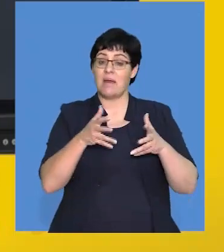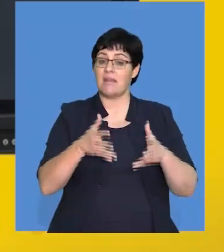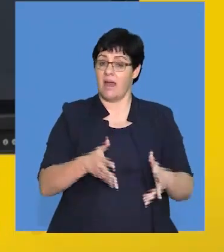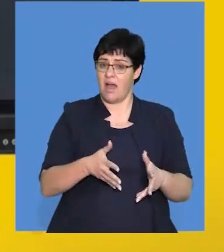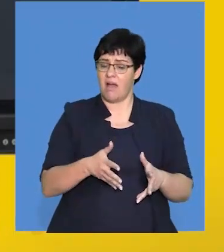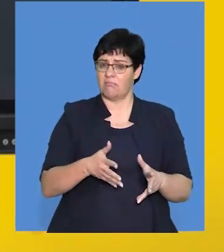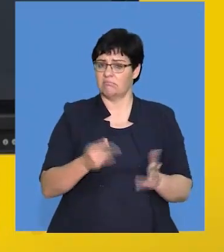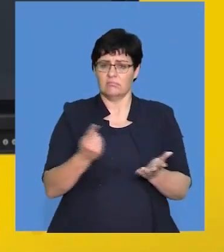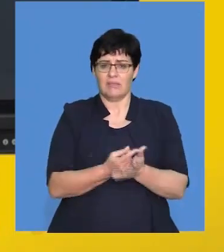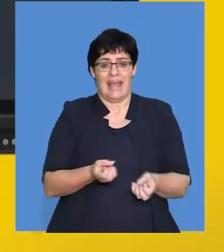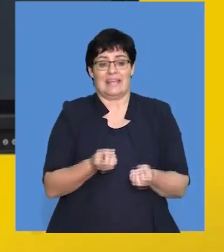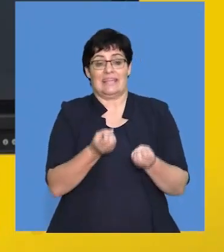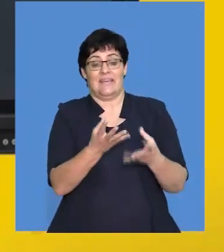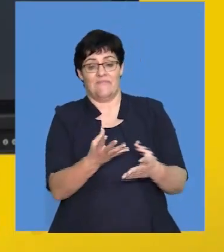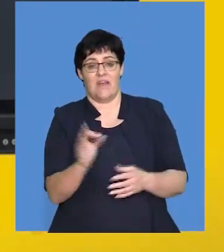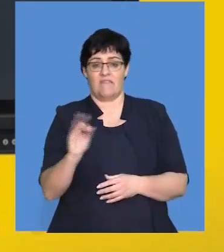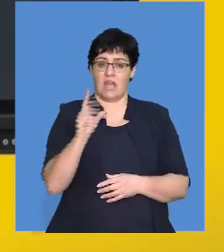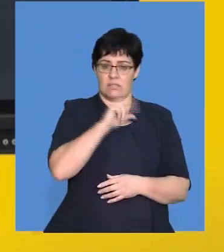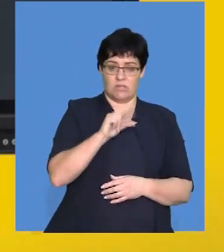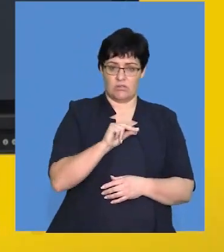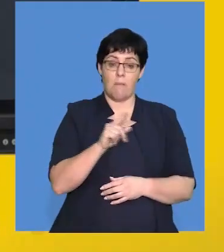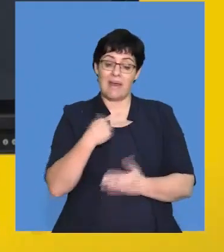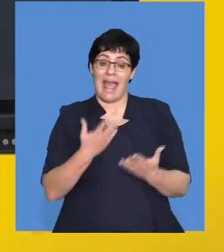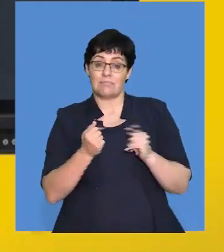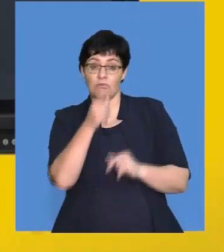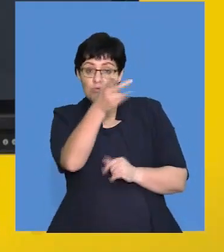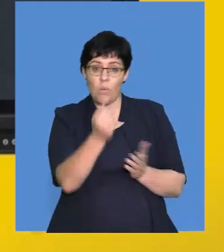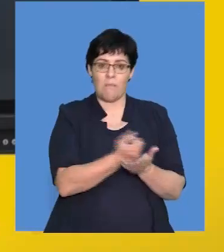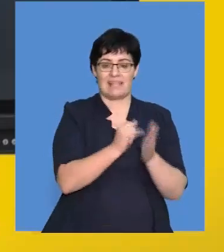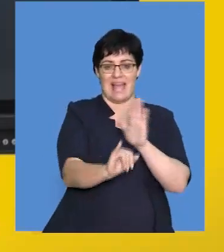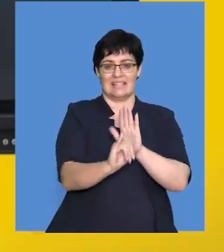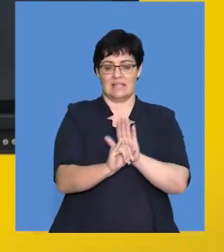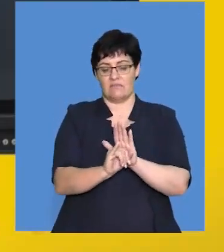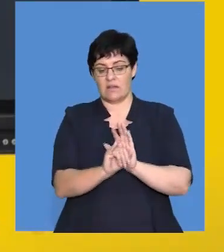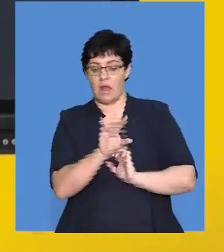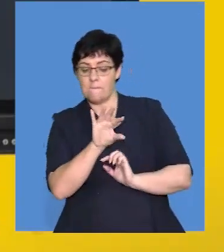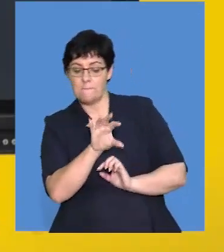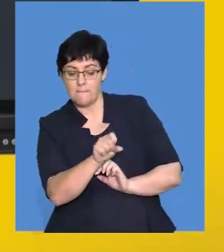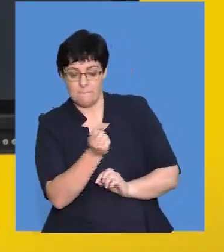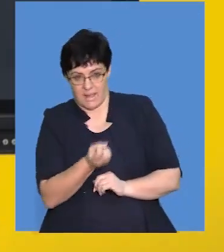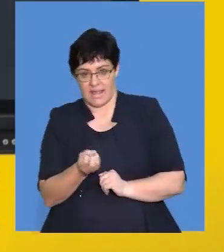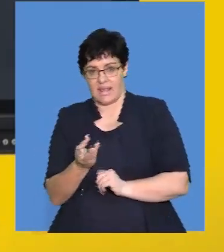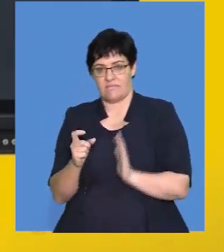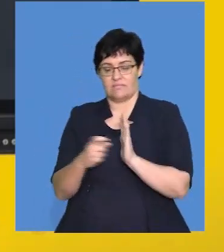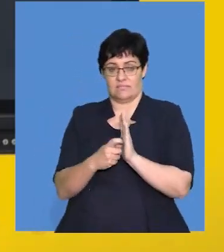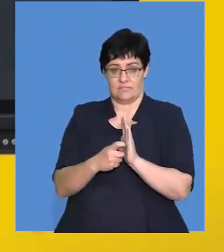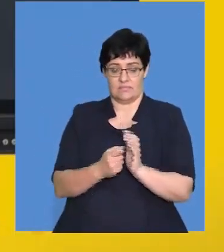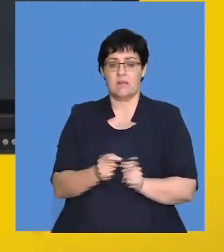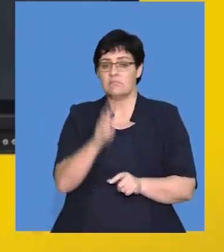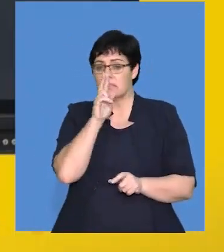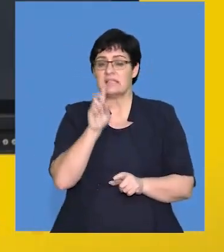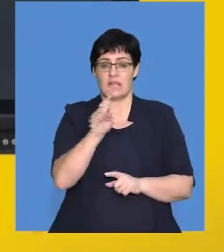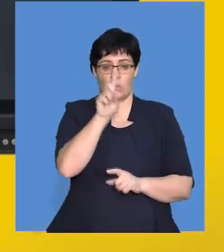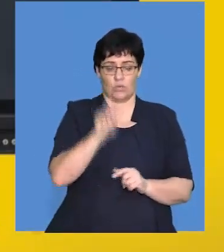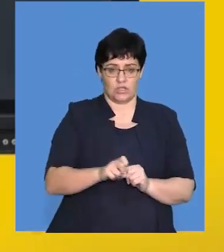not always give you the figure of speech, but will expect you to give the figure of speech. And we see this in